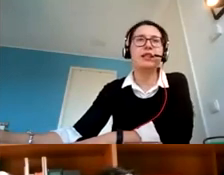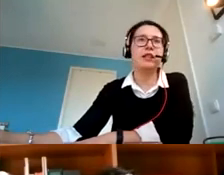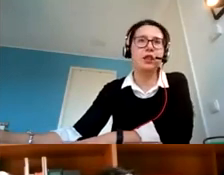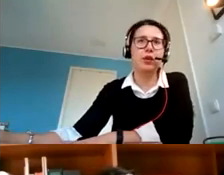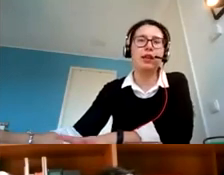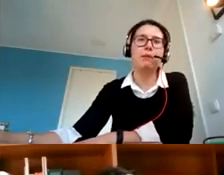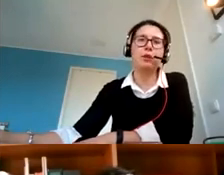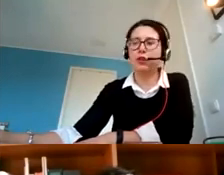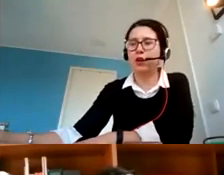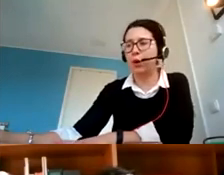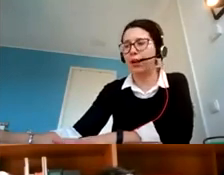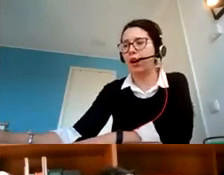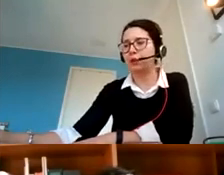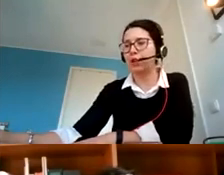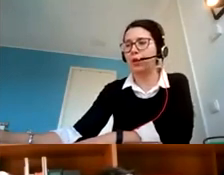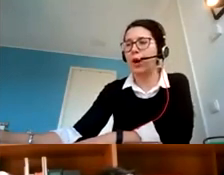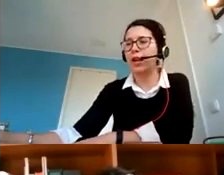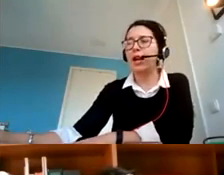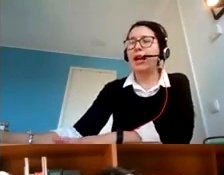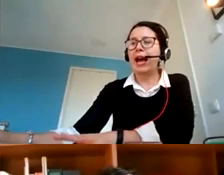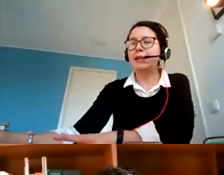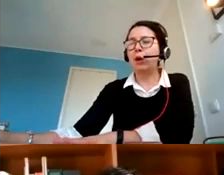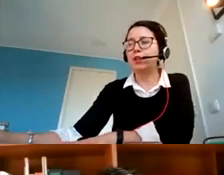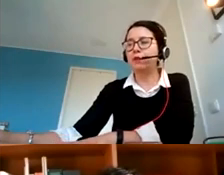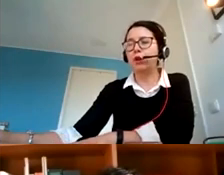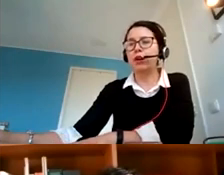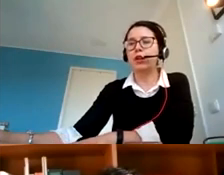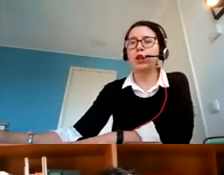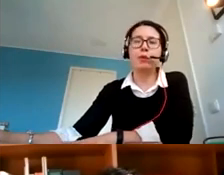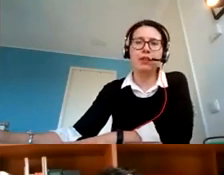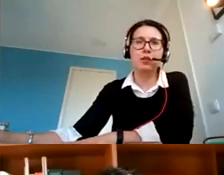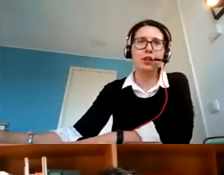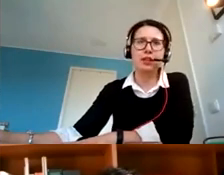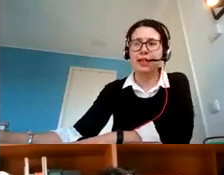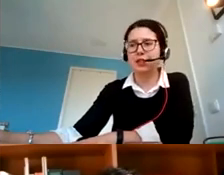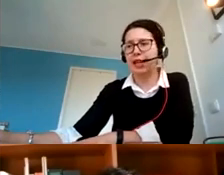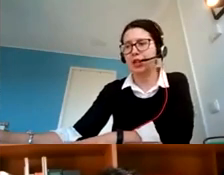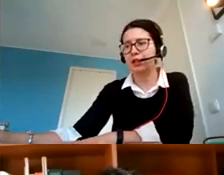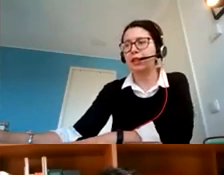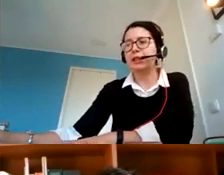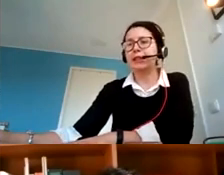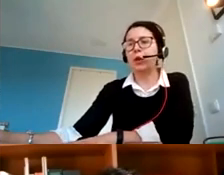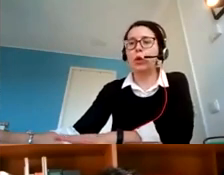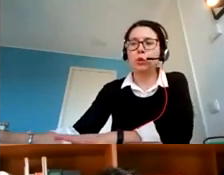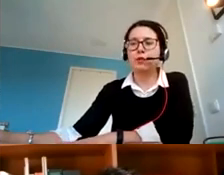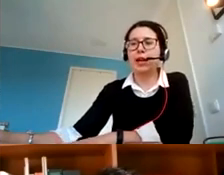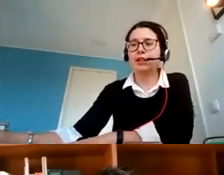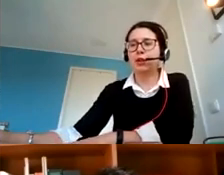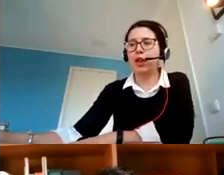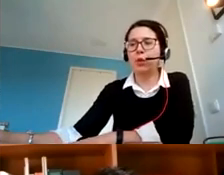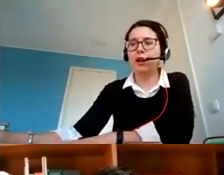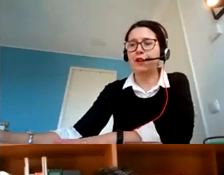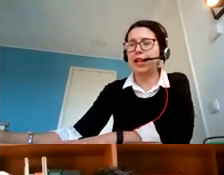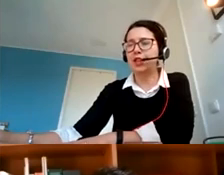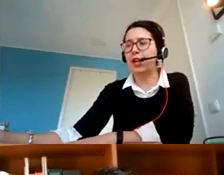Italian legislative decree number 231 of 2001 as a model for human rights due diligence legislation, which was realized